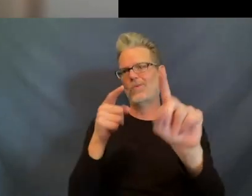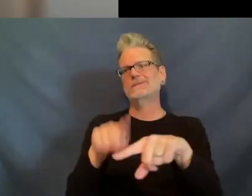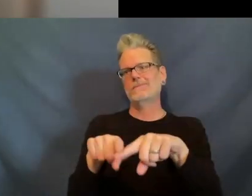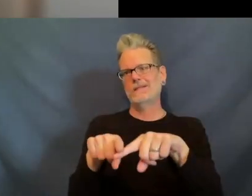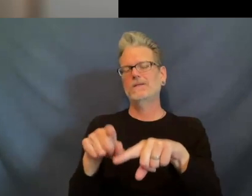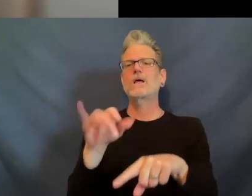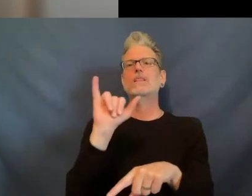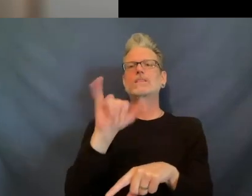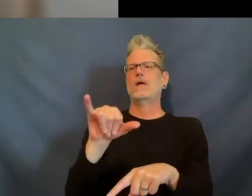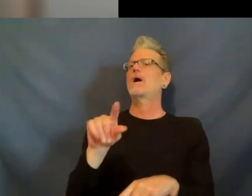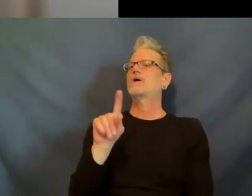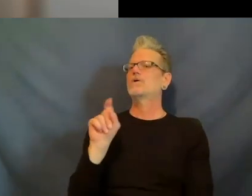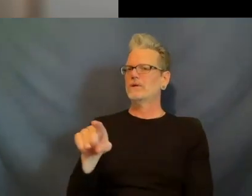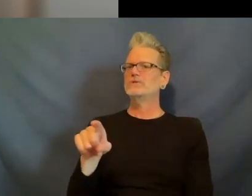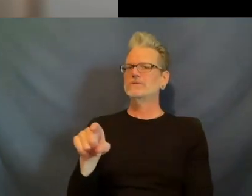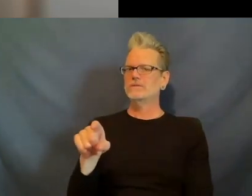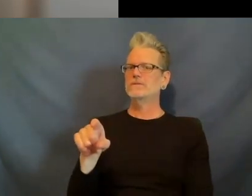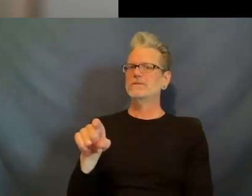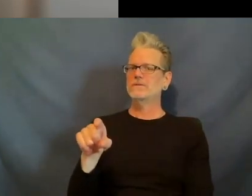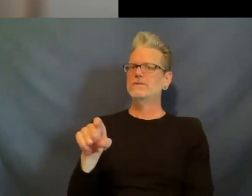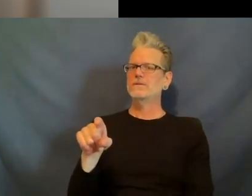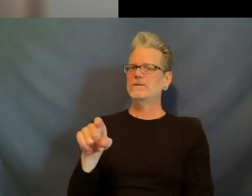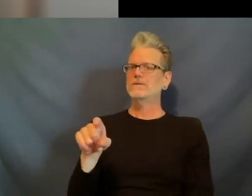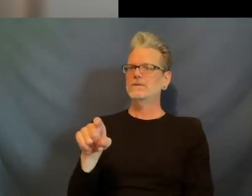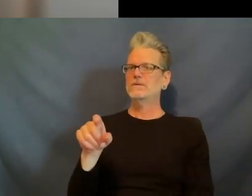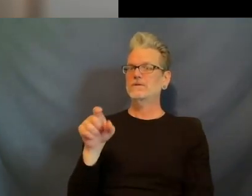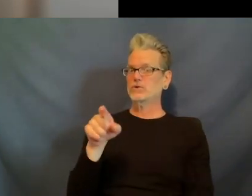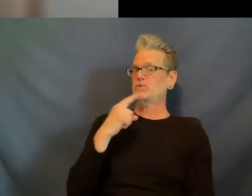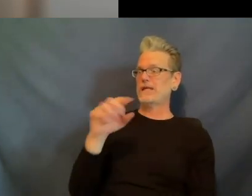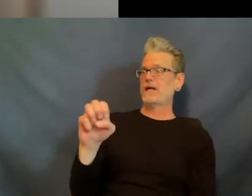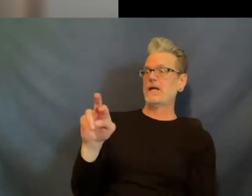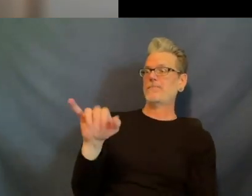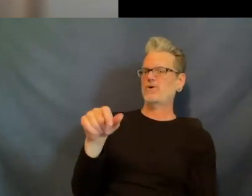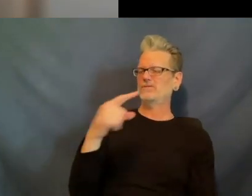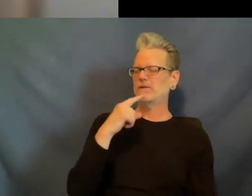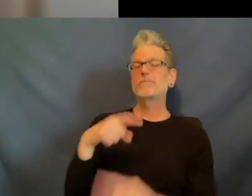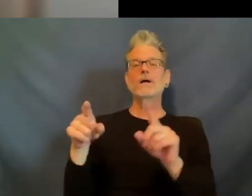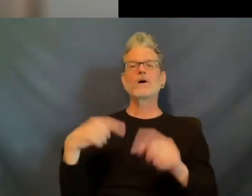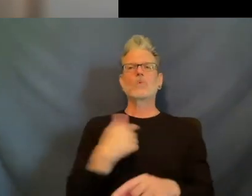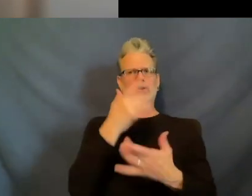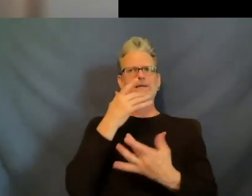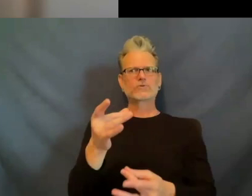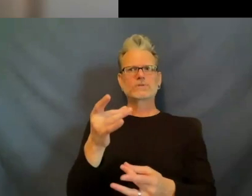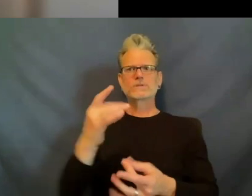original question was, you mentioned it, Emery, but I'll just read it. We're interested in partnering with